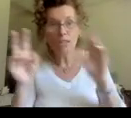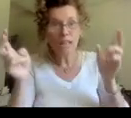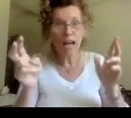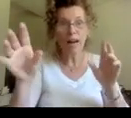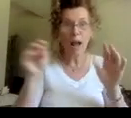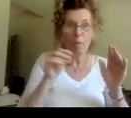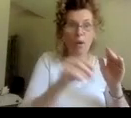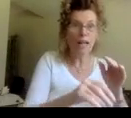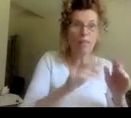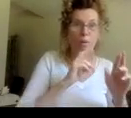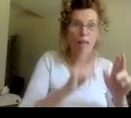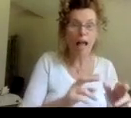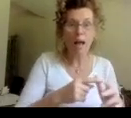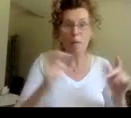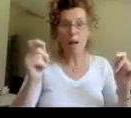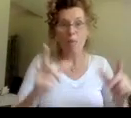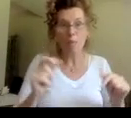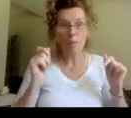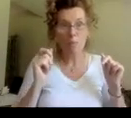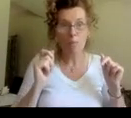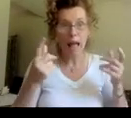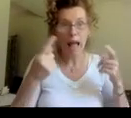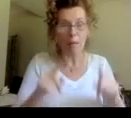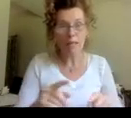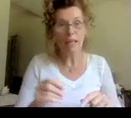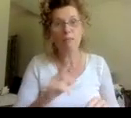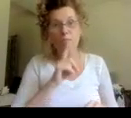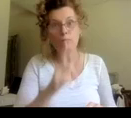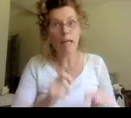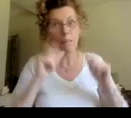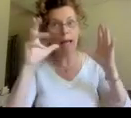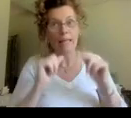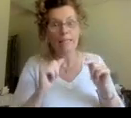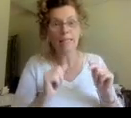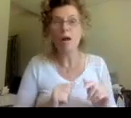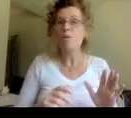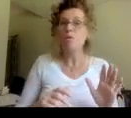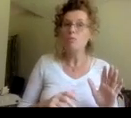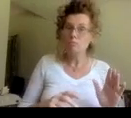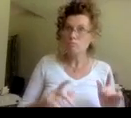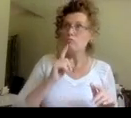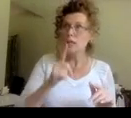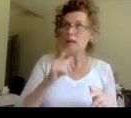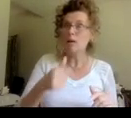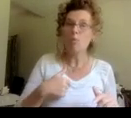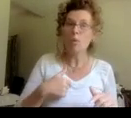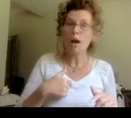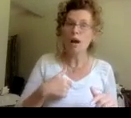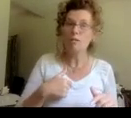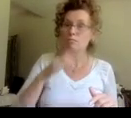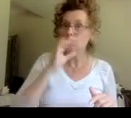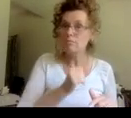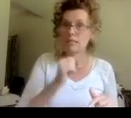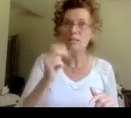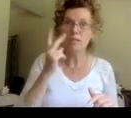into the reply, and boom, it just happened. And I'm really amazed. Listen, we're just stoked to see how technology's kind of caught up